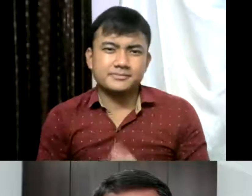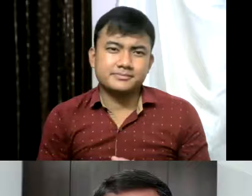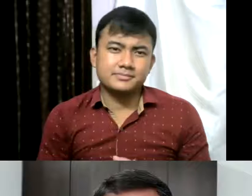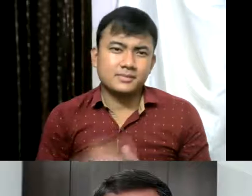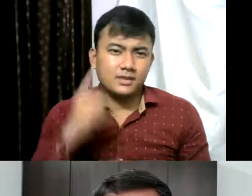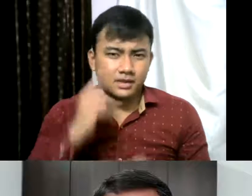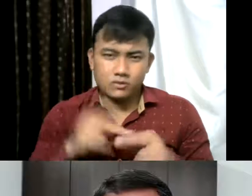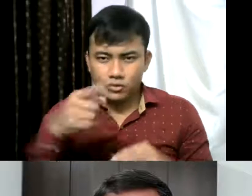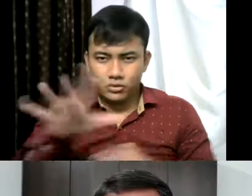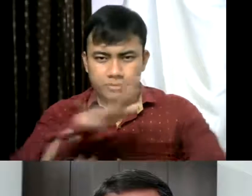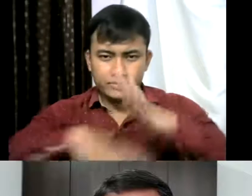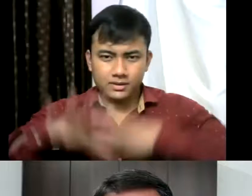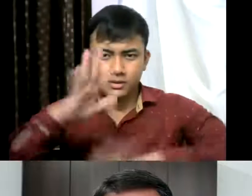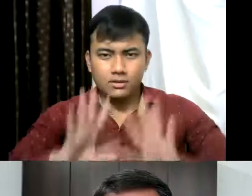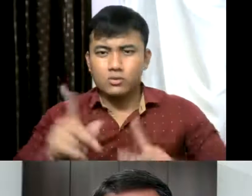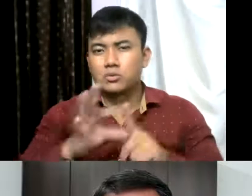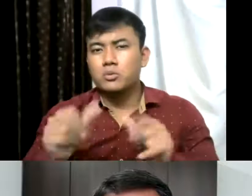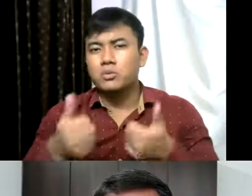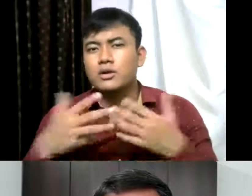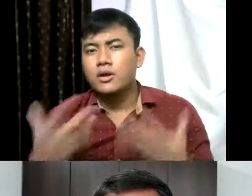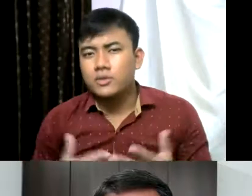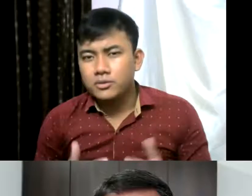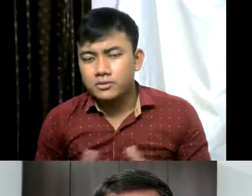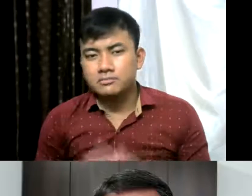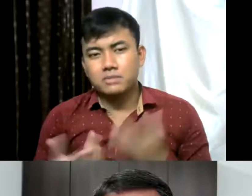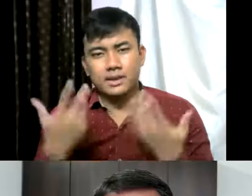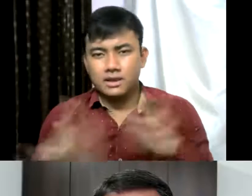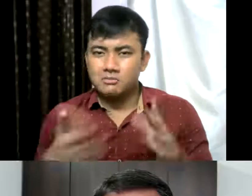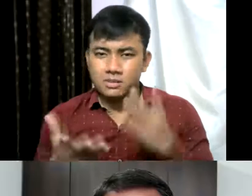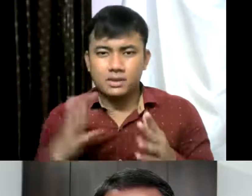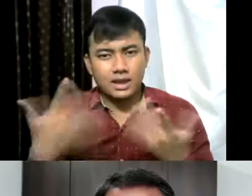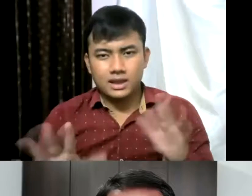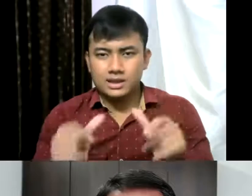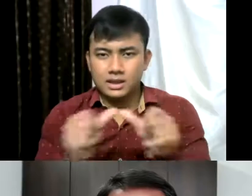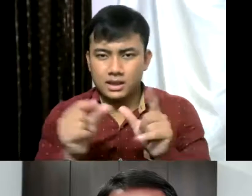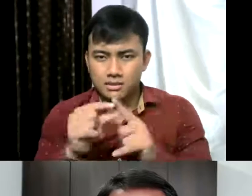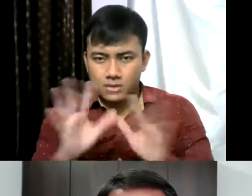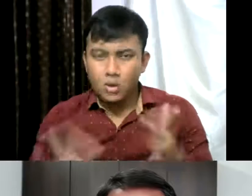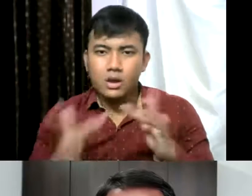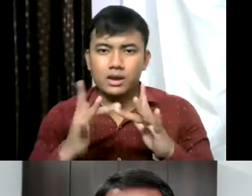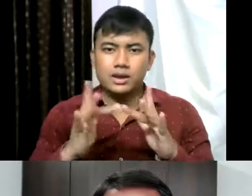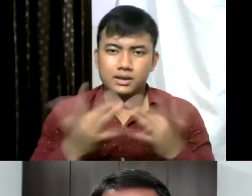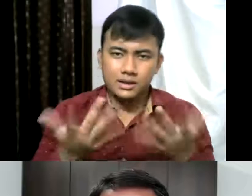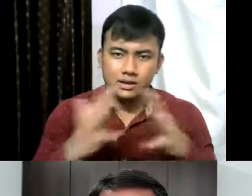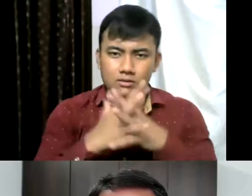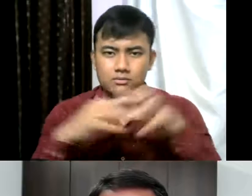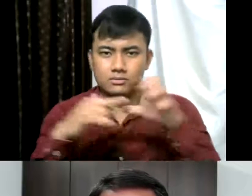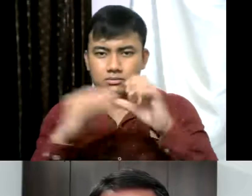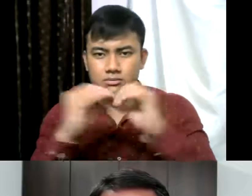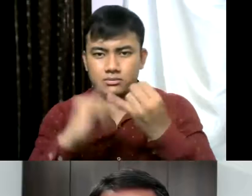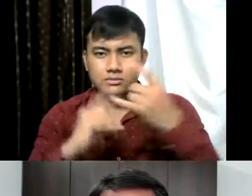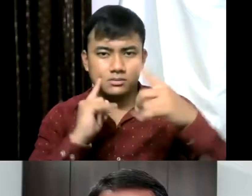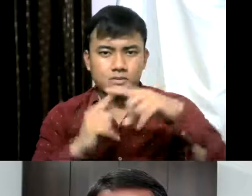designing a space like that. It doesn't have to be an app, it can be a website, it can be, I don't know, many other things, but what would you